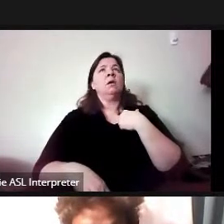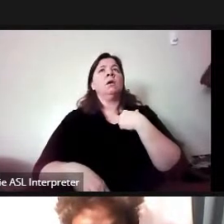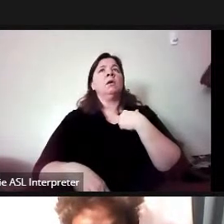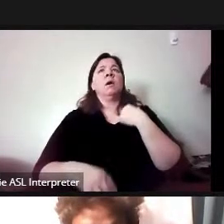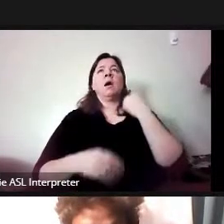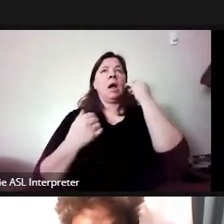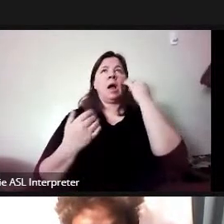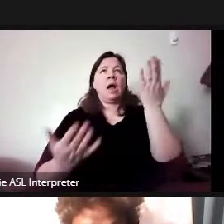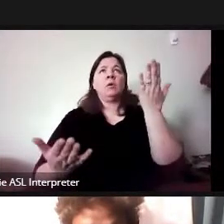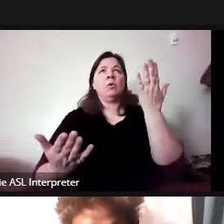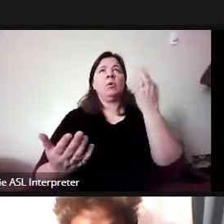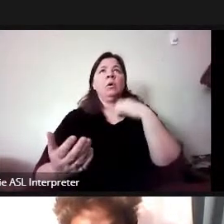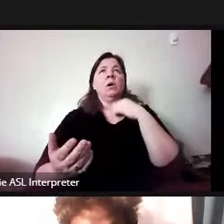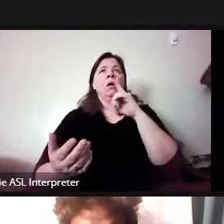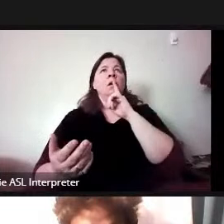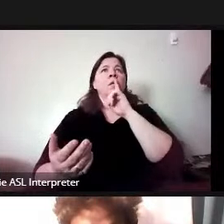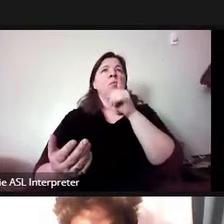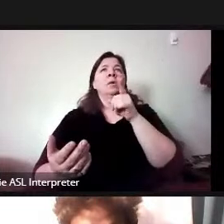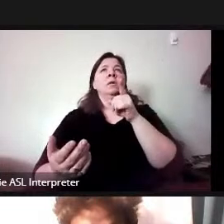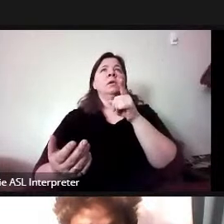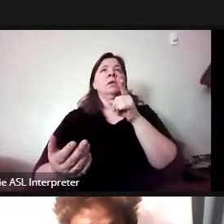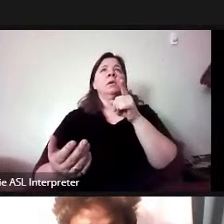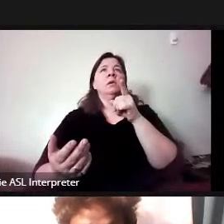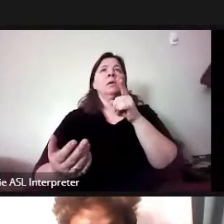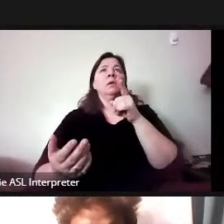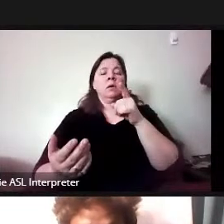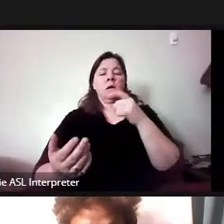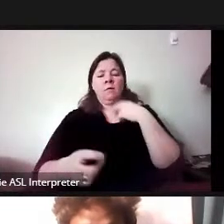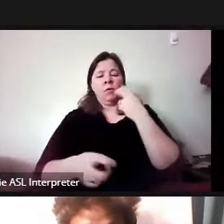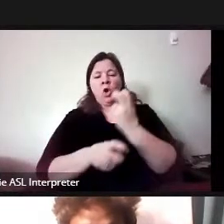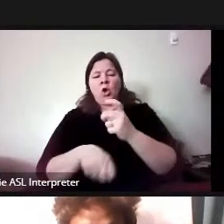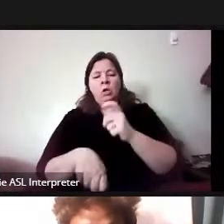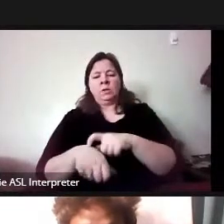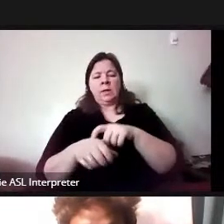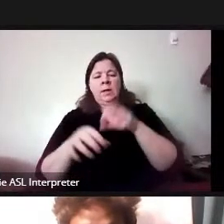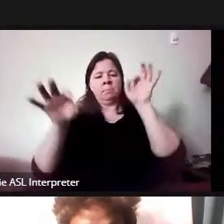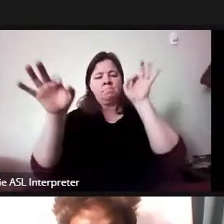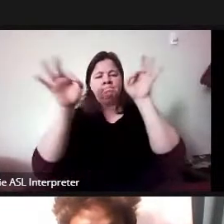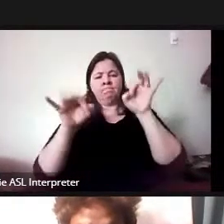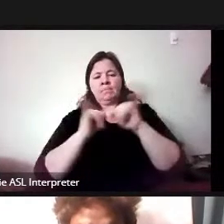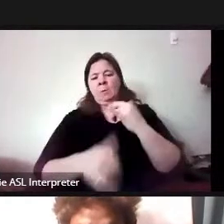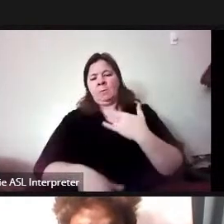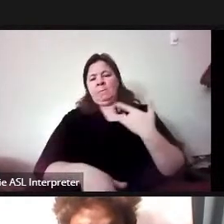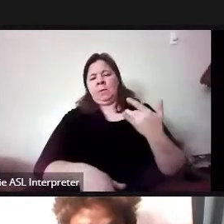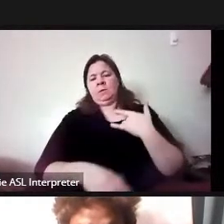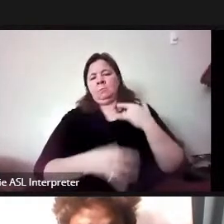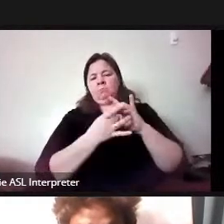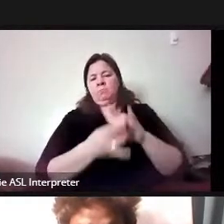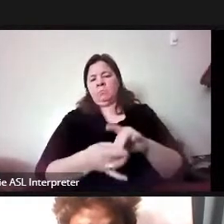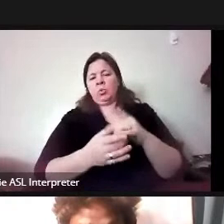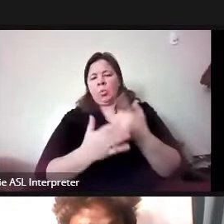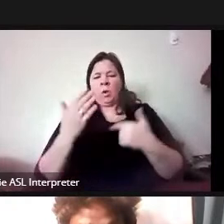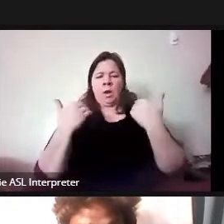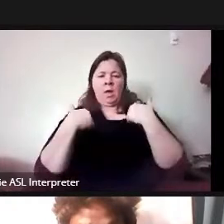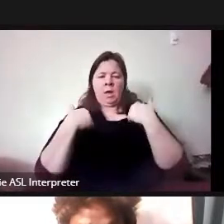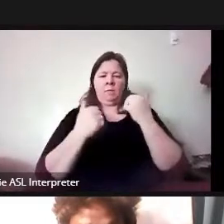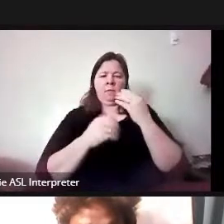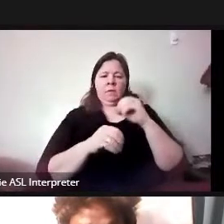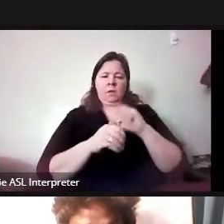don't know. I just really have a hard time putting into words sometimes. You know what we got our hands on